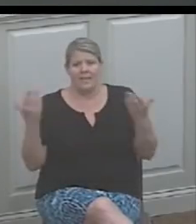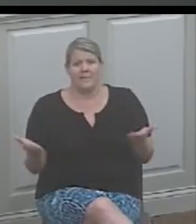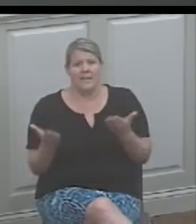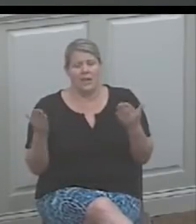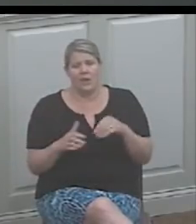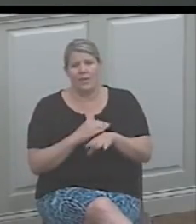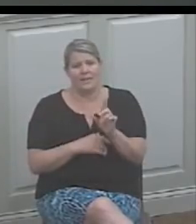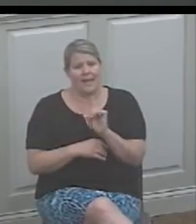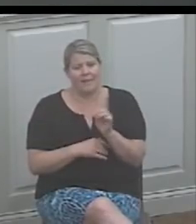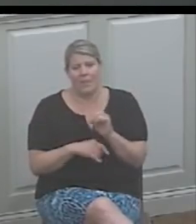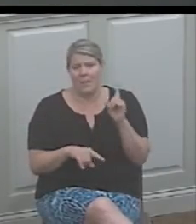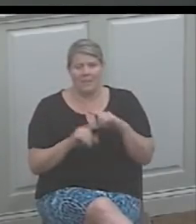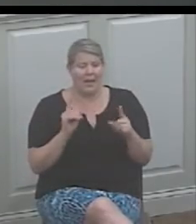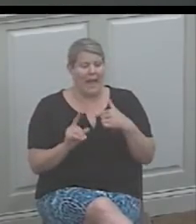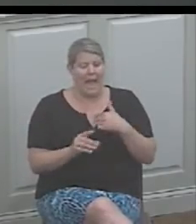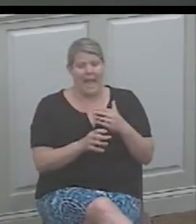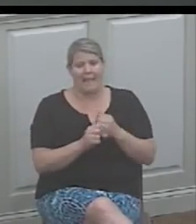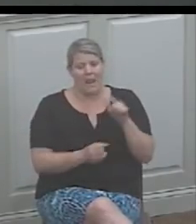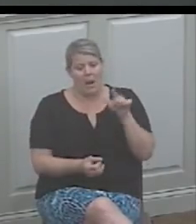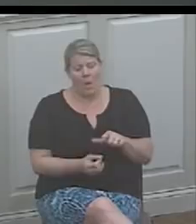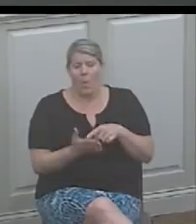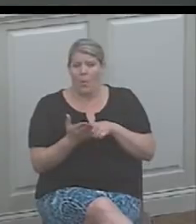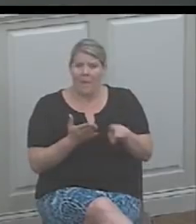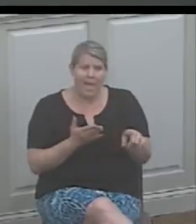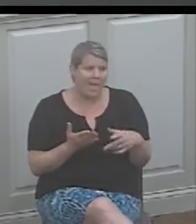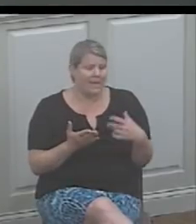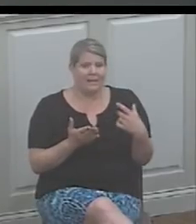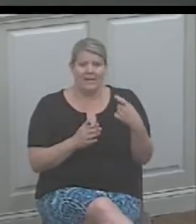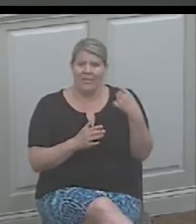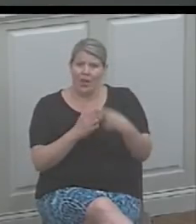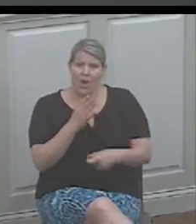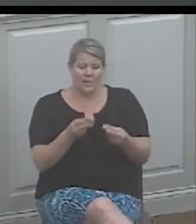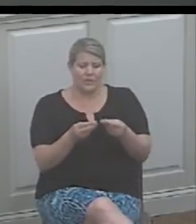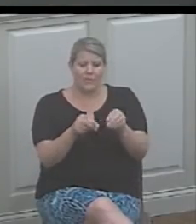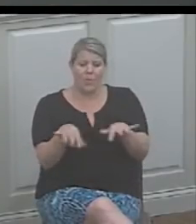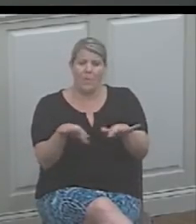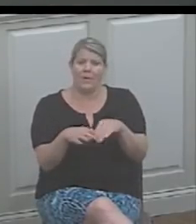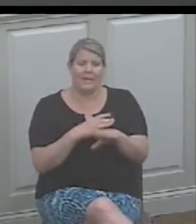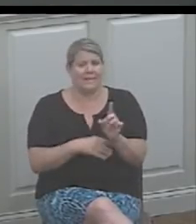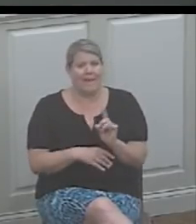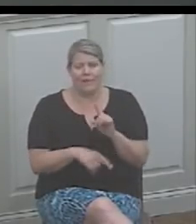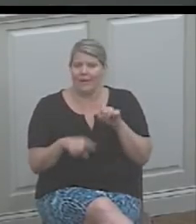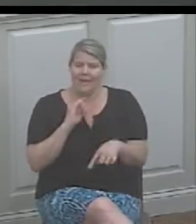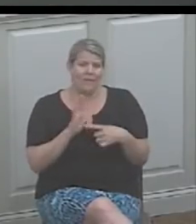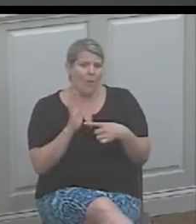my pay scale and the cost of property in Danville, I was unable to do that, and I had to move to a neighboring community.